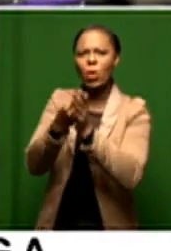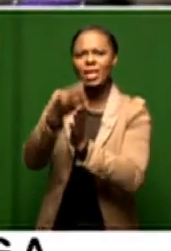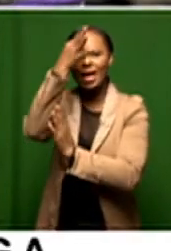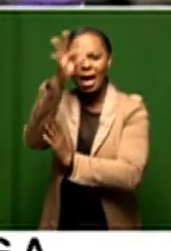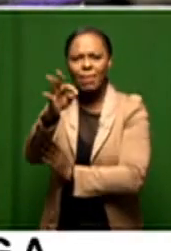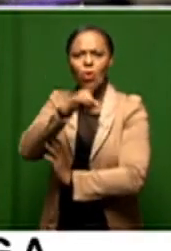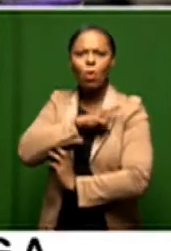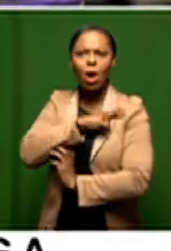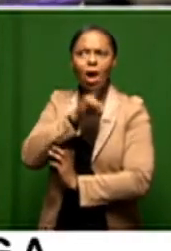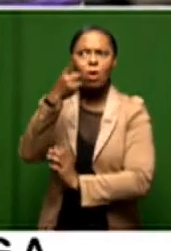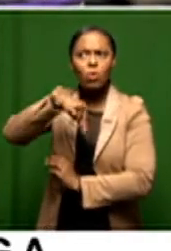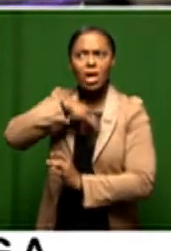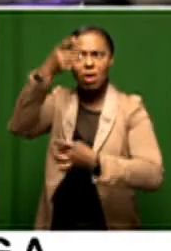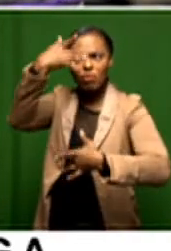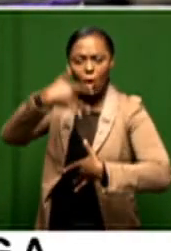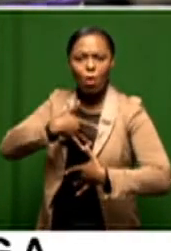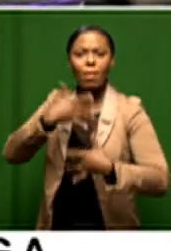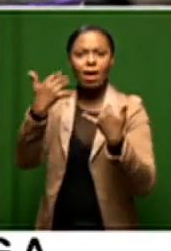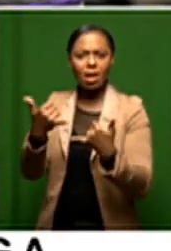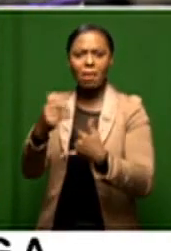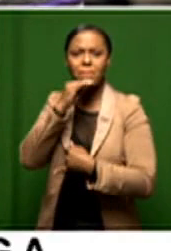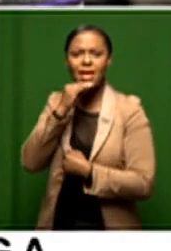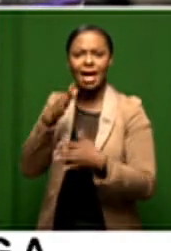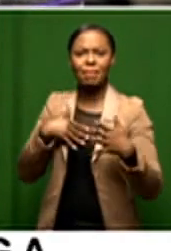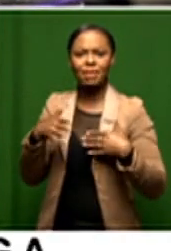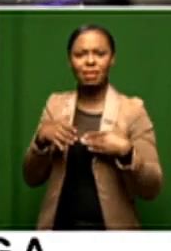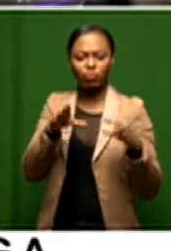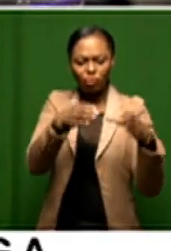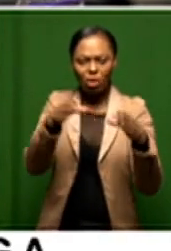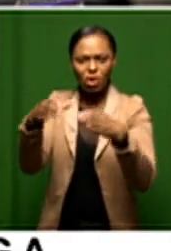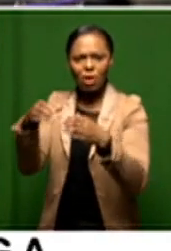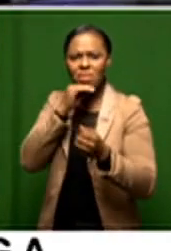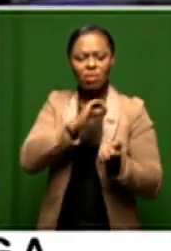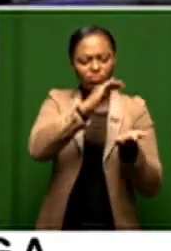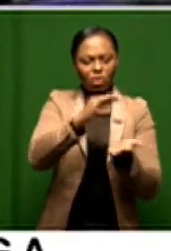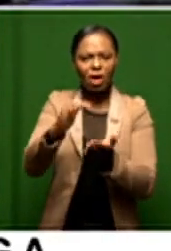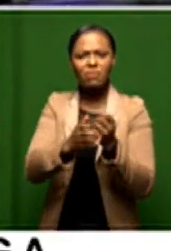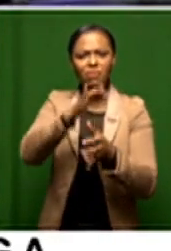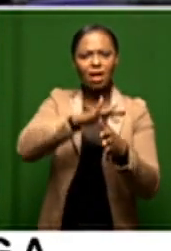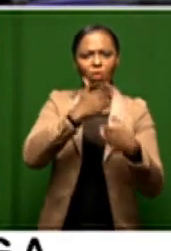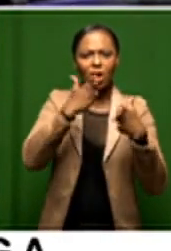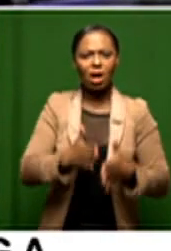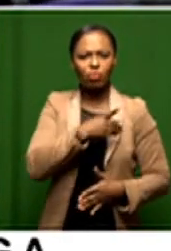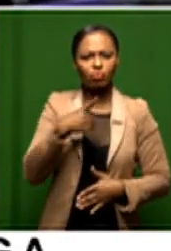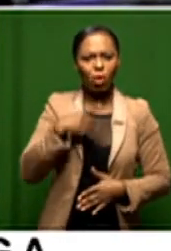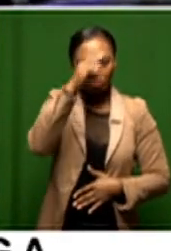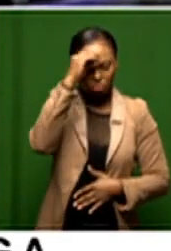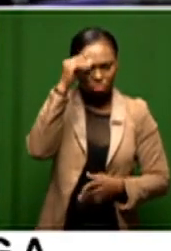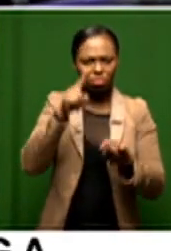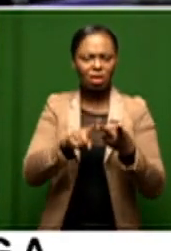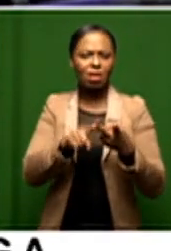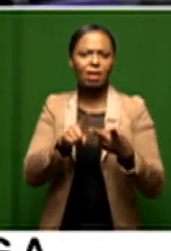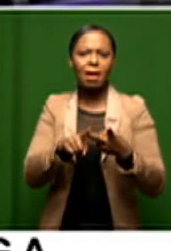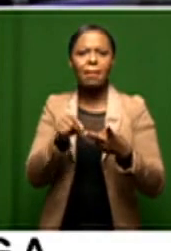Because we were told that, you know, at first this will be administered in phases. Of course, it will be frontline workers, it will be